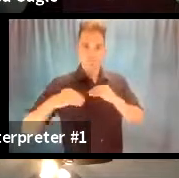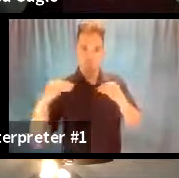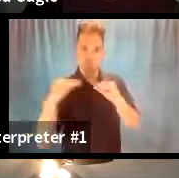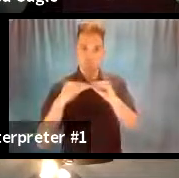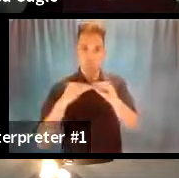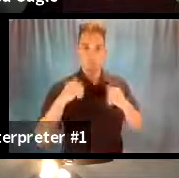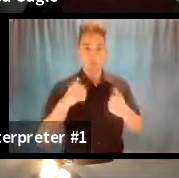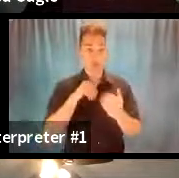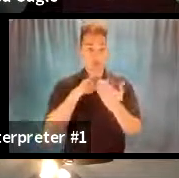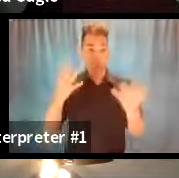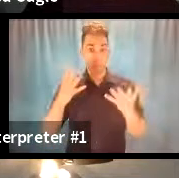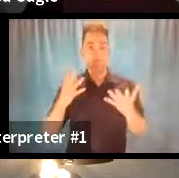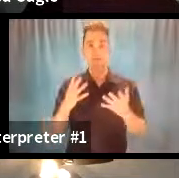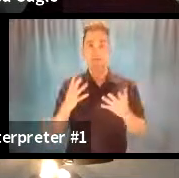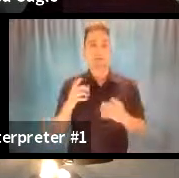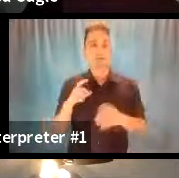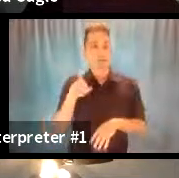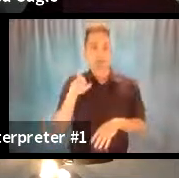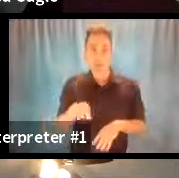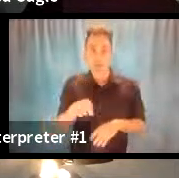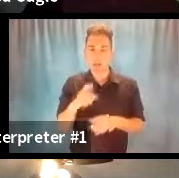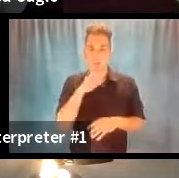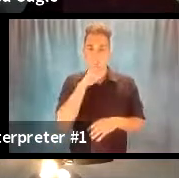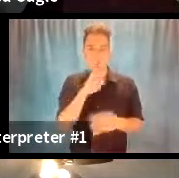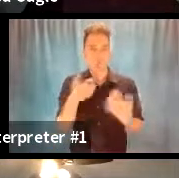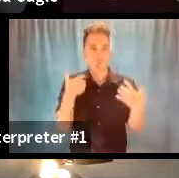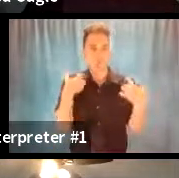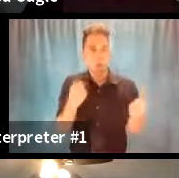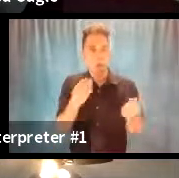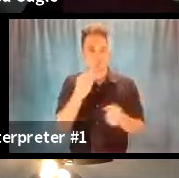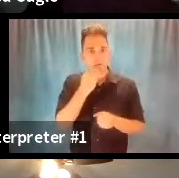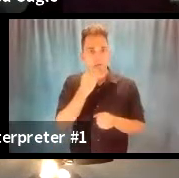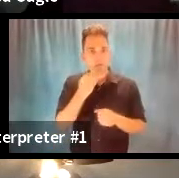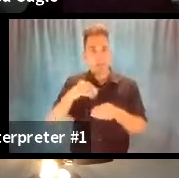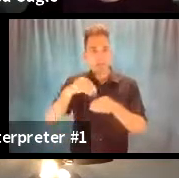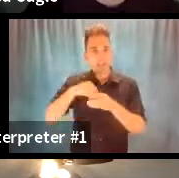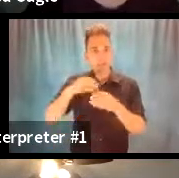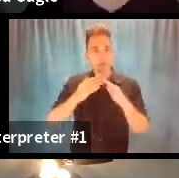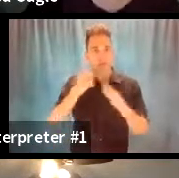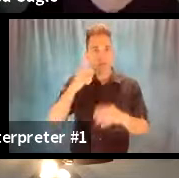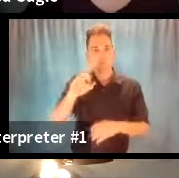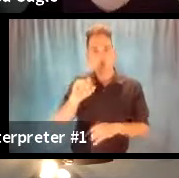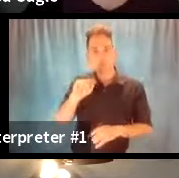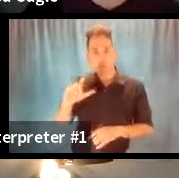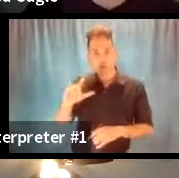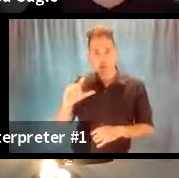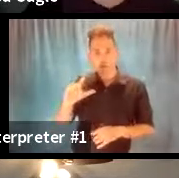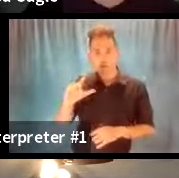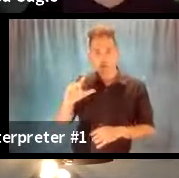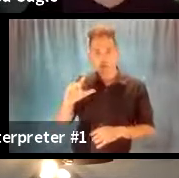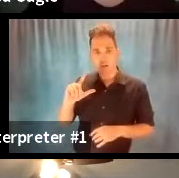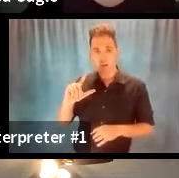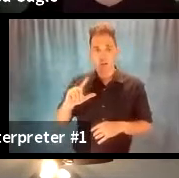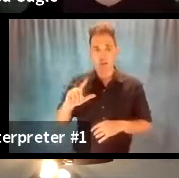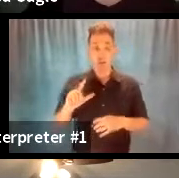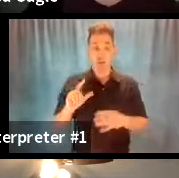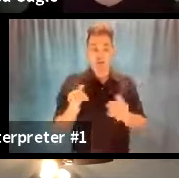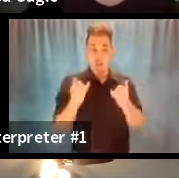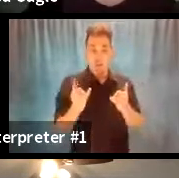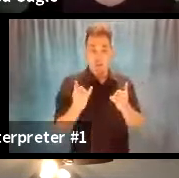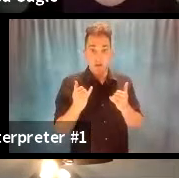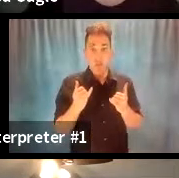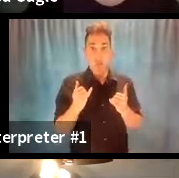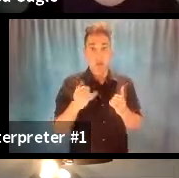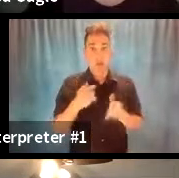for nutritious food in the inner city of St. Louis. At this time, I am currently a